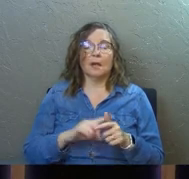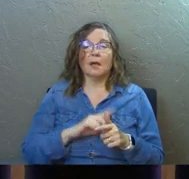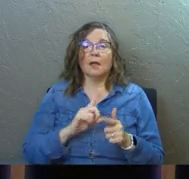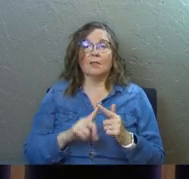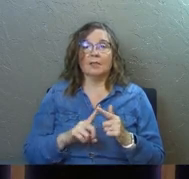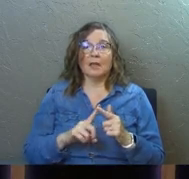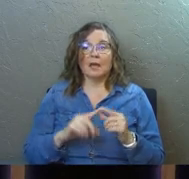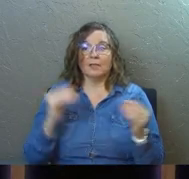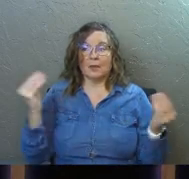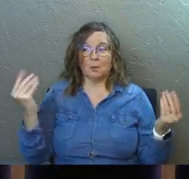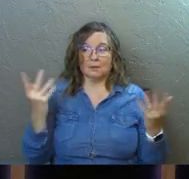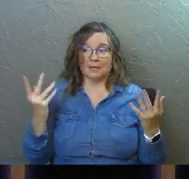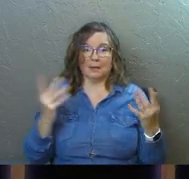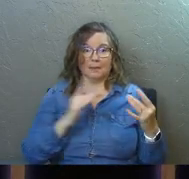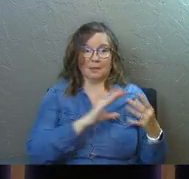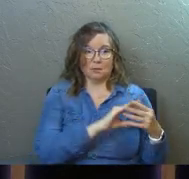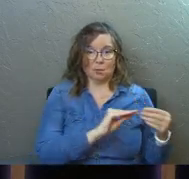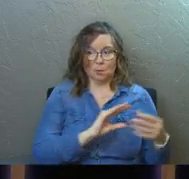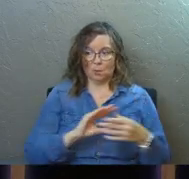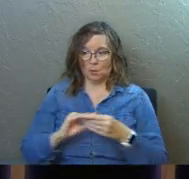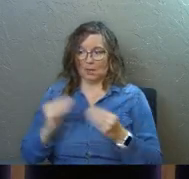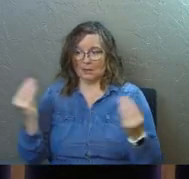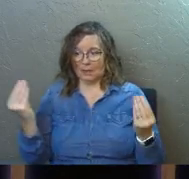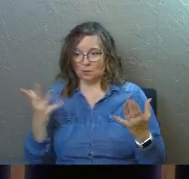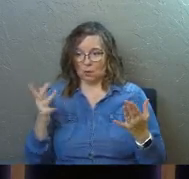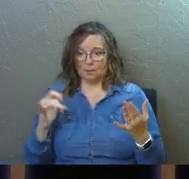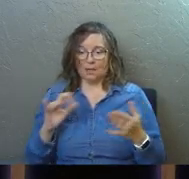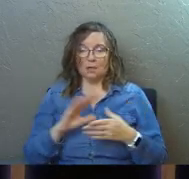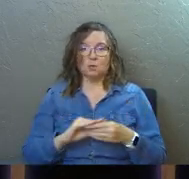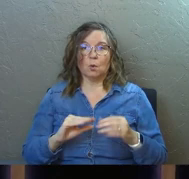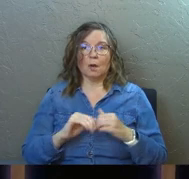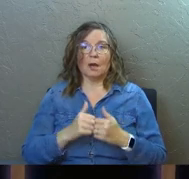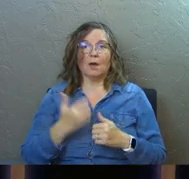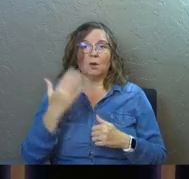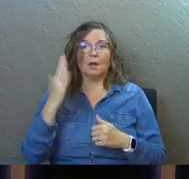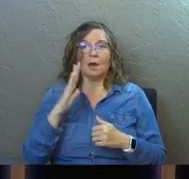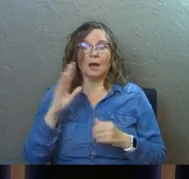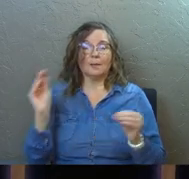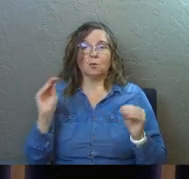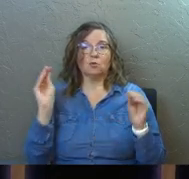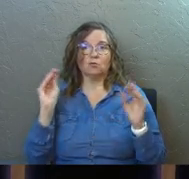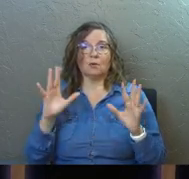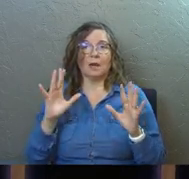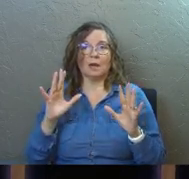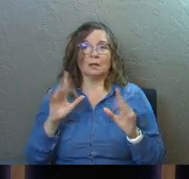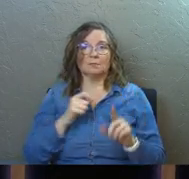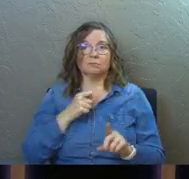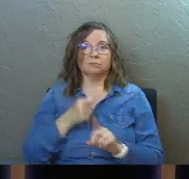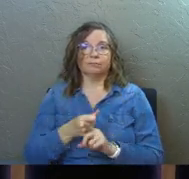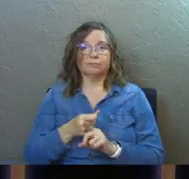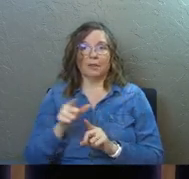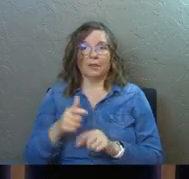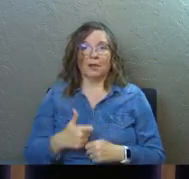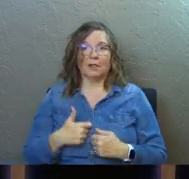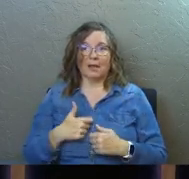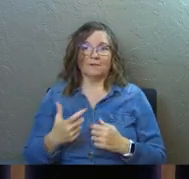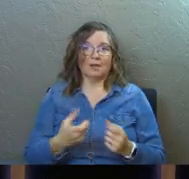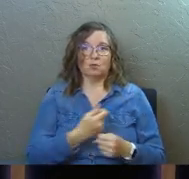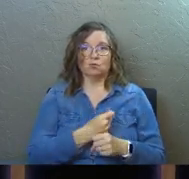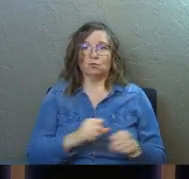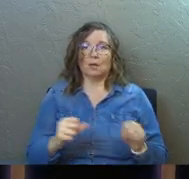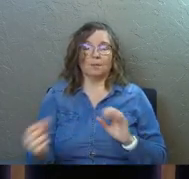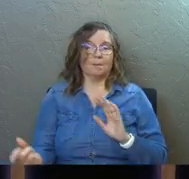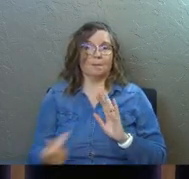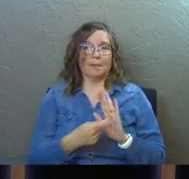And then as they were telling me their testimony, they told me the story of how God miraculously came into their life and rescued them back to the